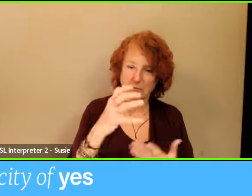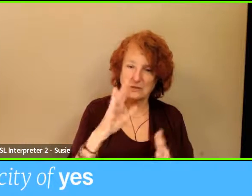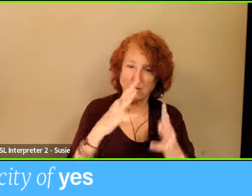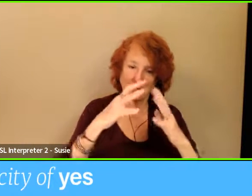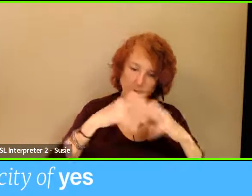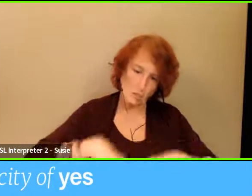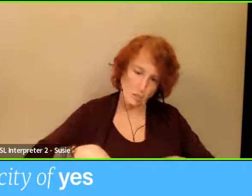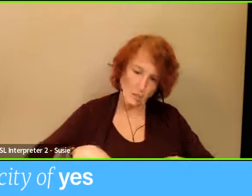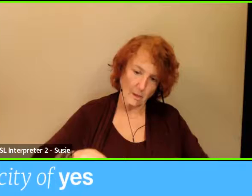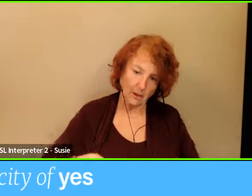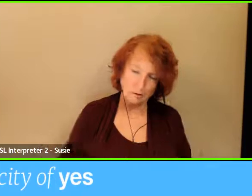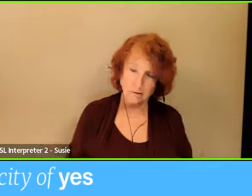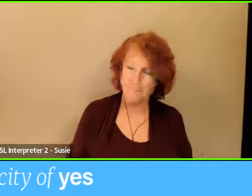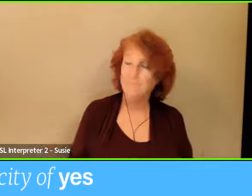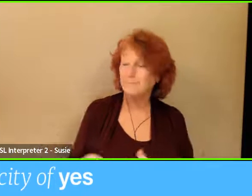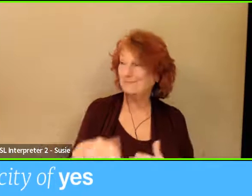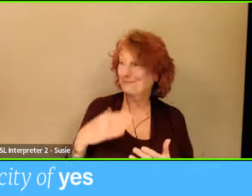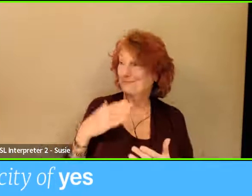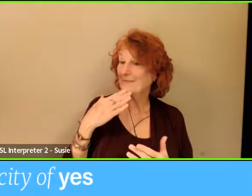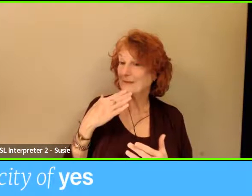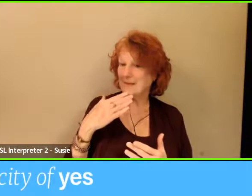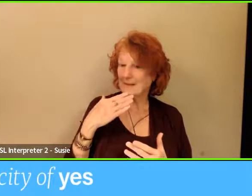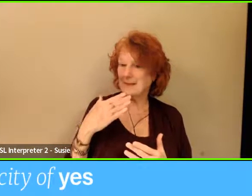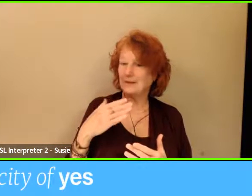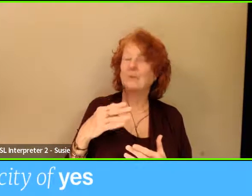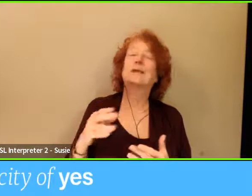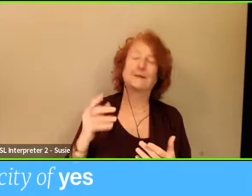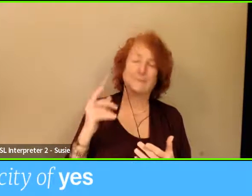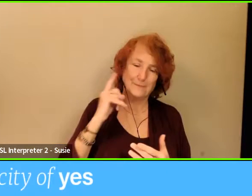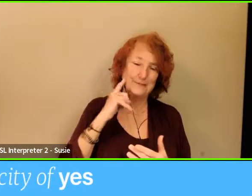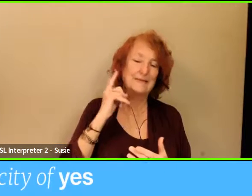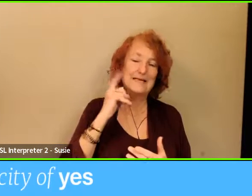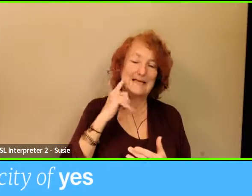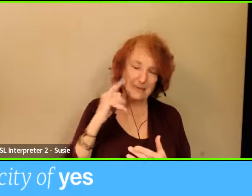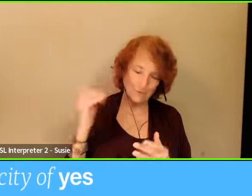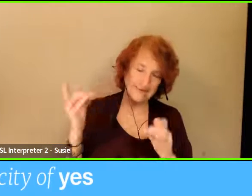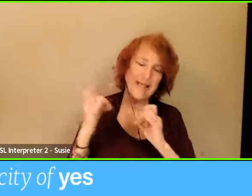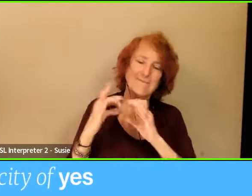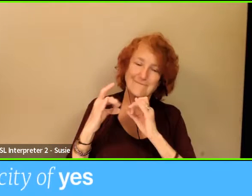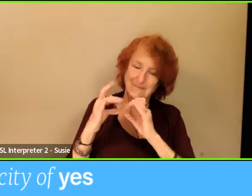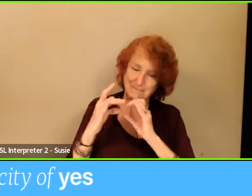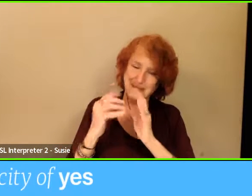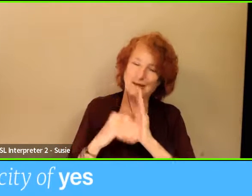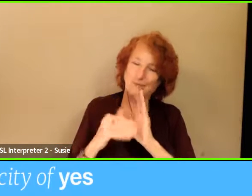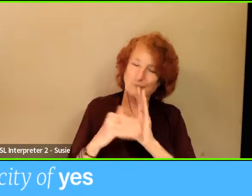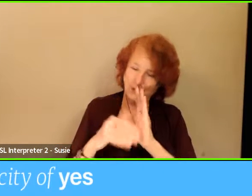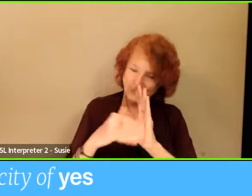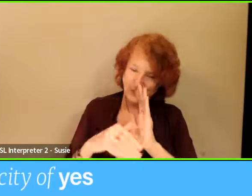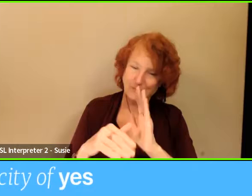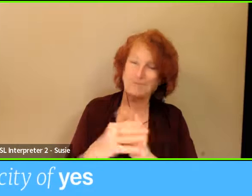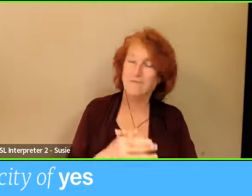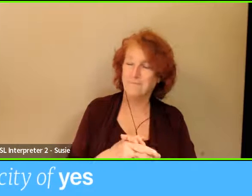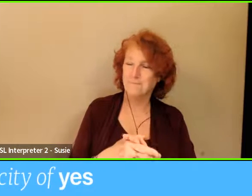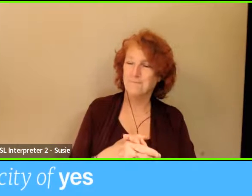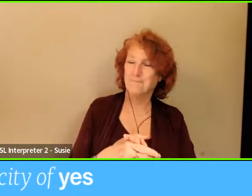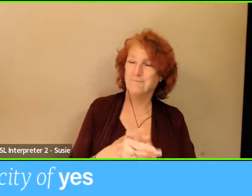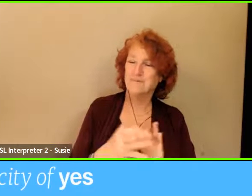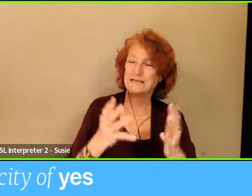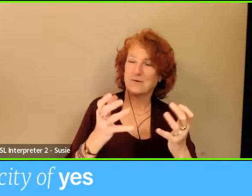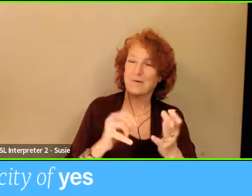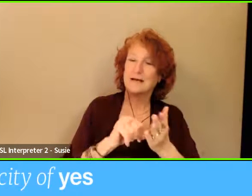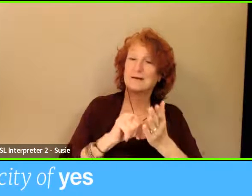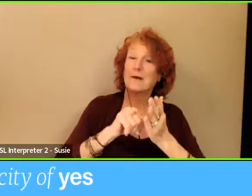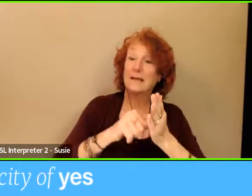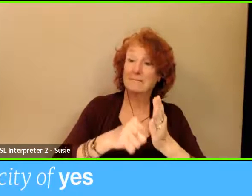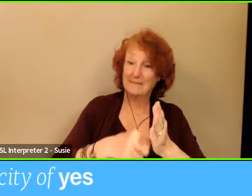Yeah, thanks for that question, and definitely feedback that we've been hearing throughout our engagement process for this text amendment. So just want to emphasize the